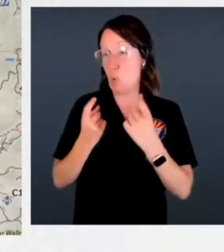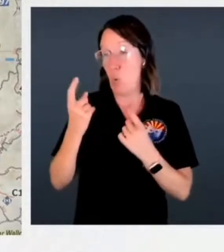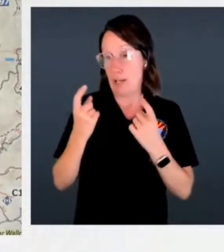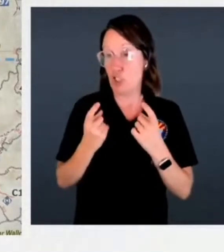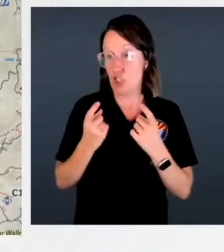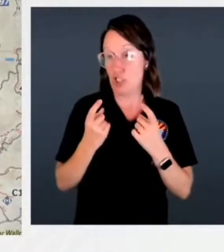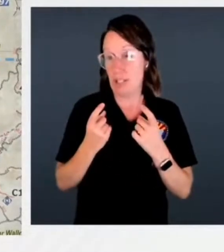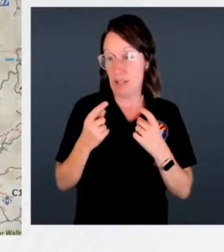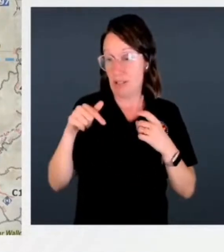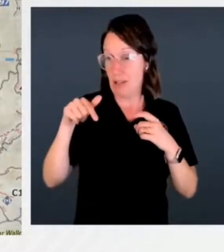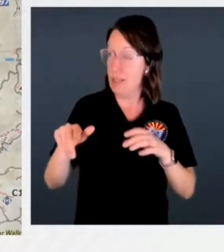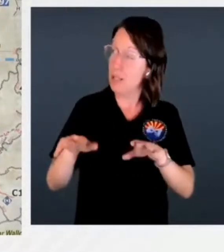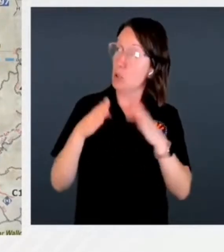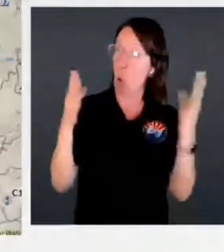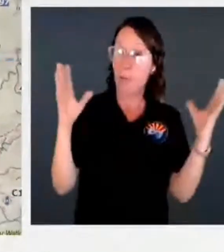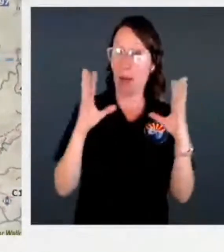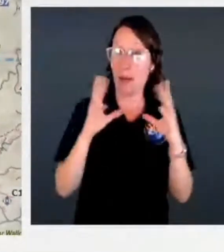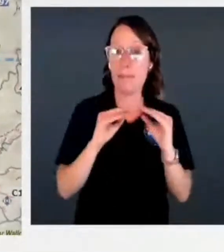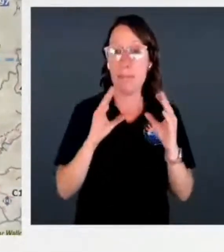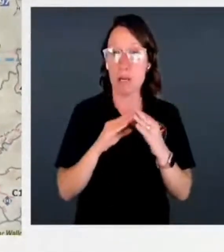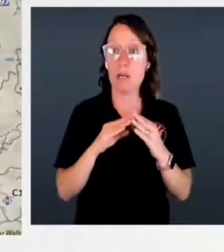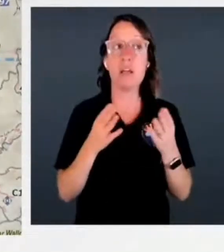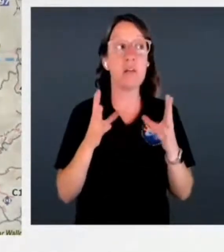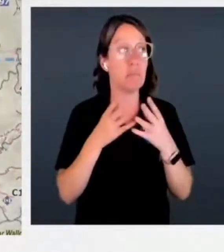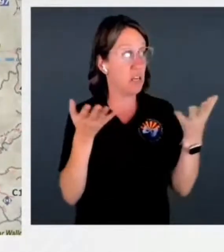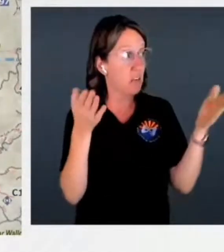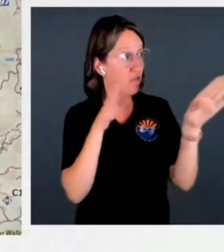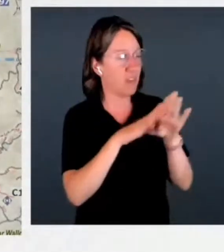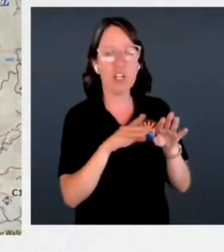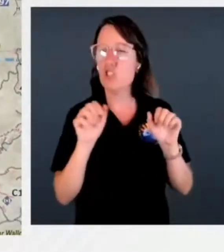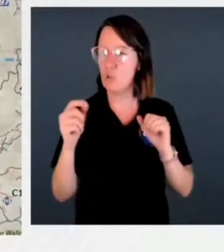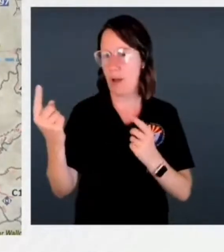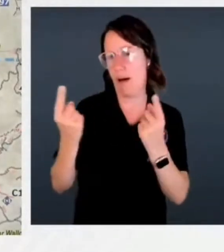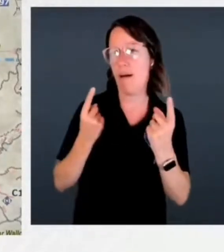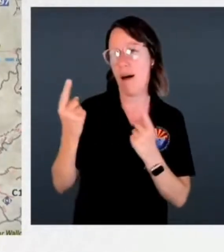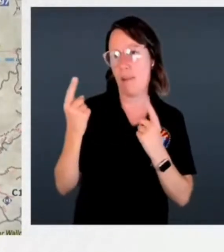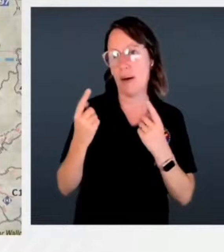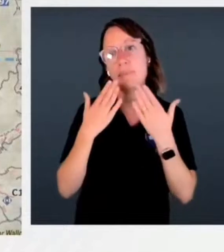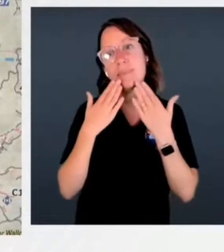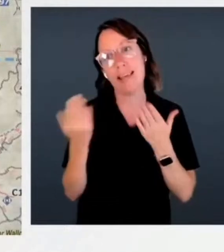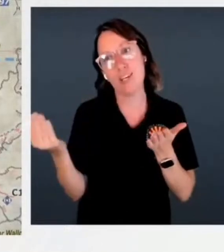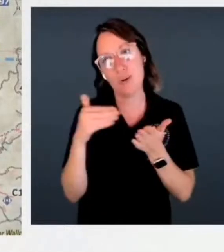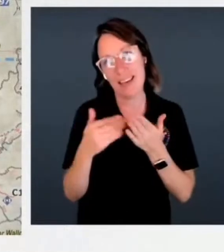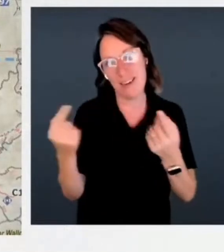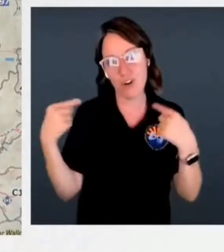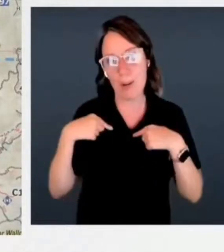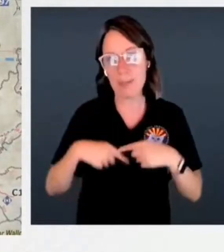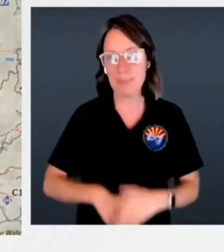said, as we conclude, please come up. We'll get the rest of your questions answered, and thanks again for coming tonight.